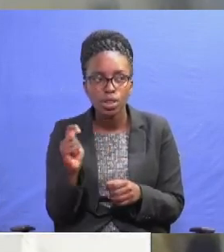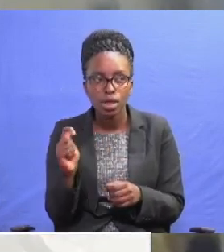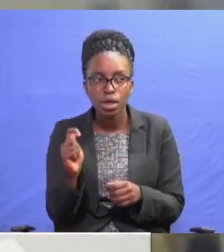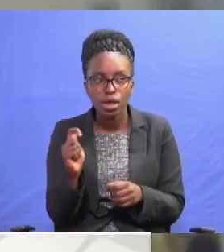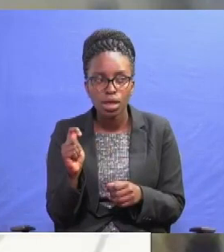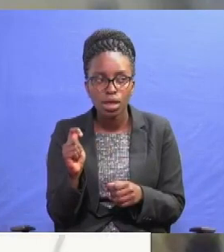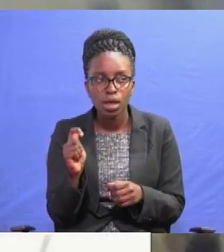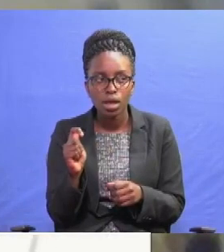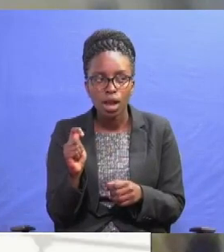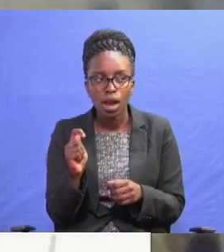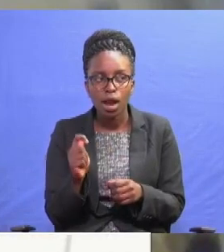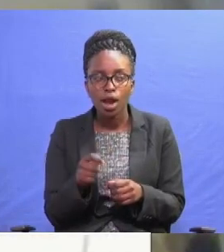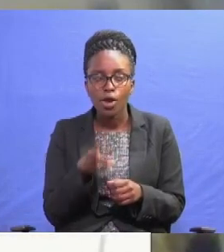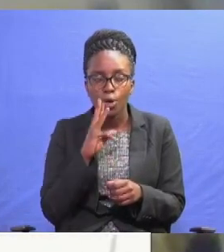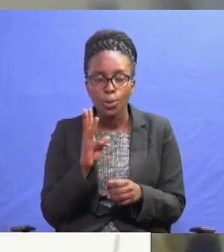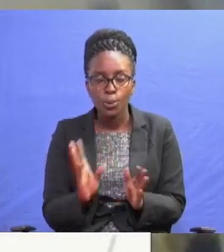The flash floods,